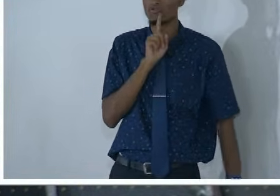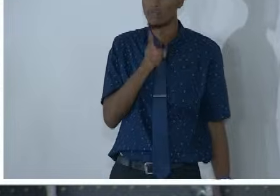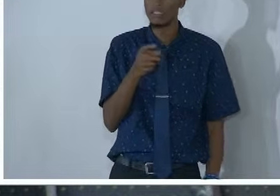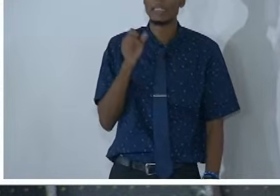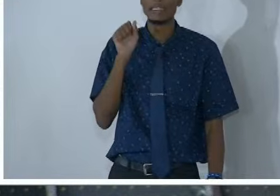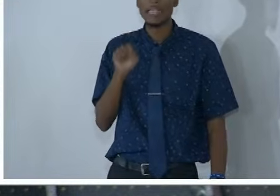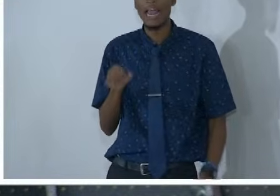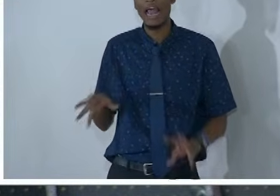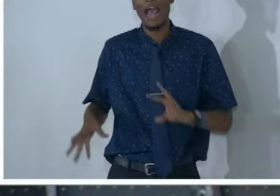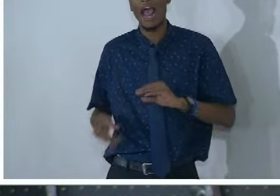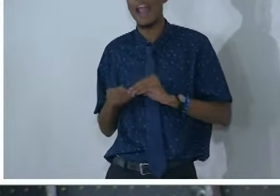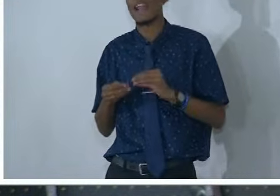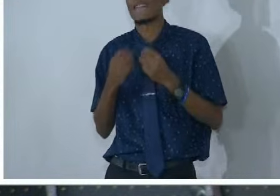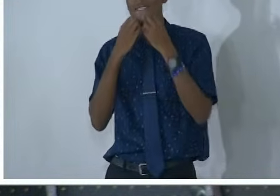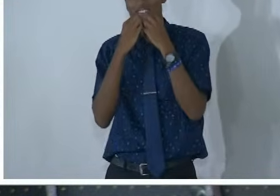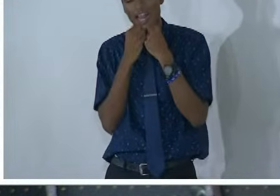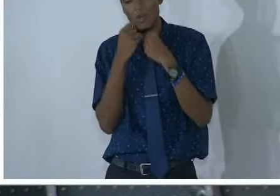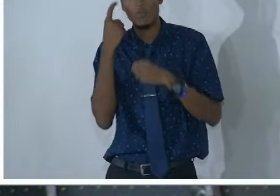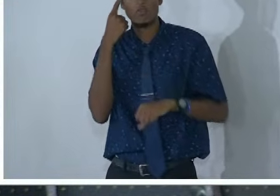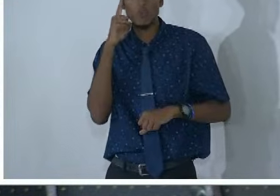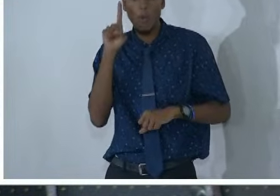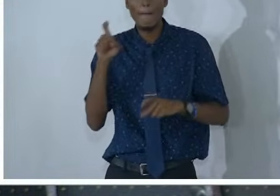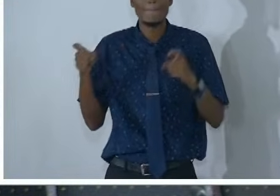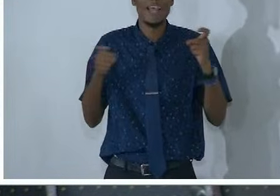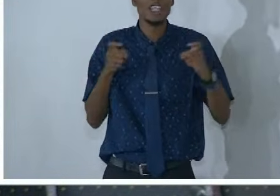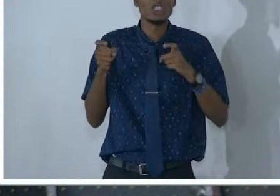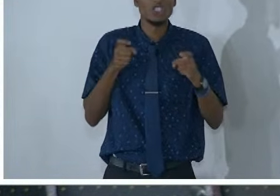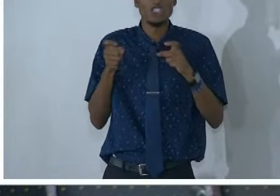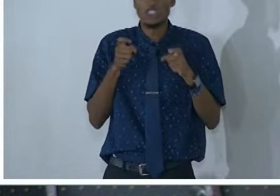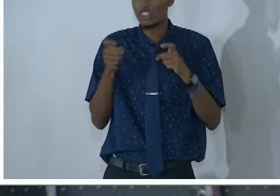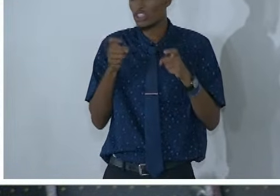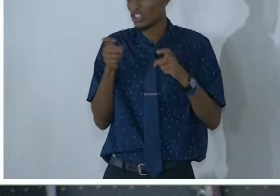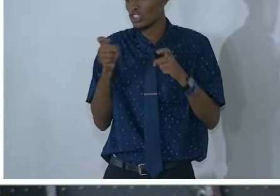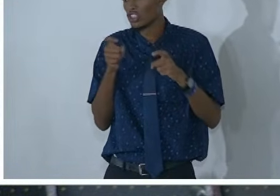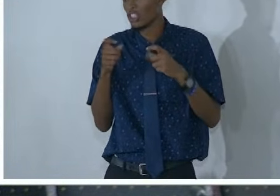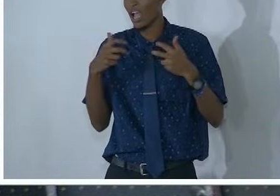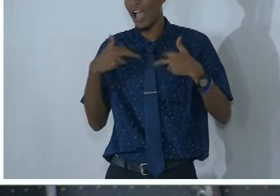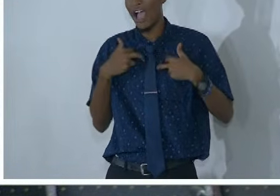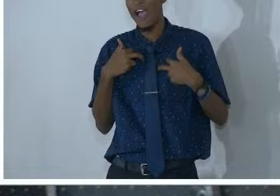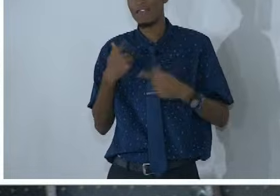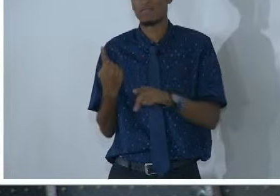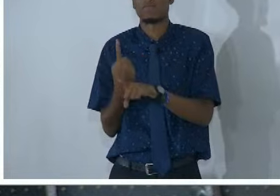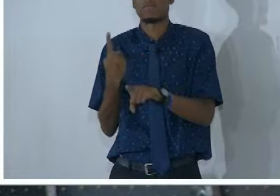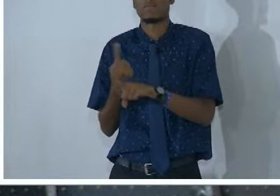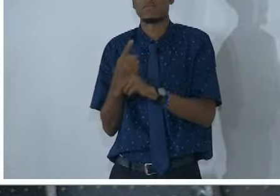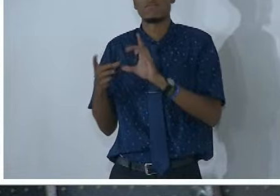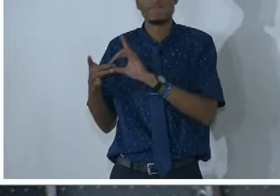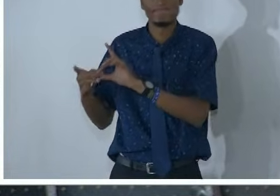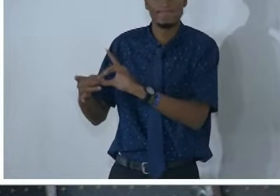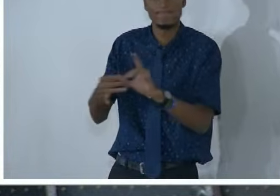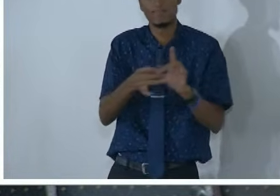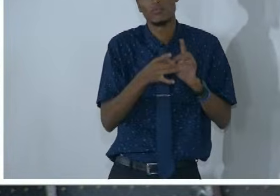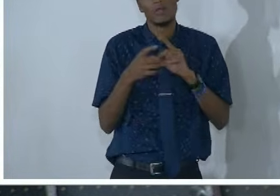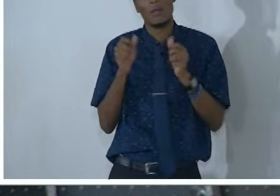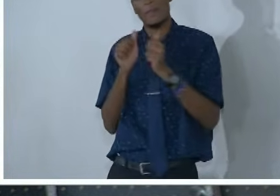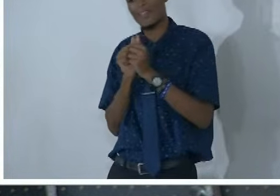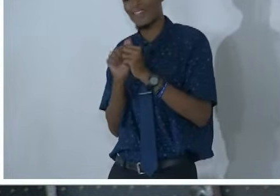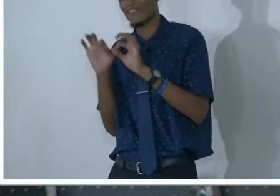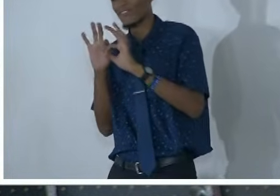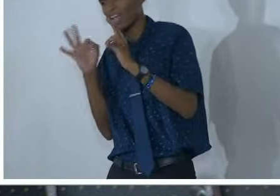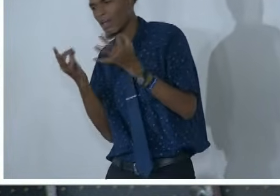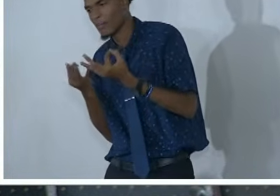critical value to managing cordial relations in the community between families